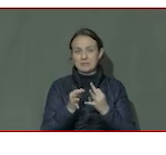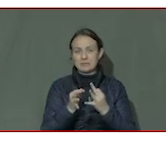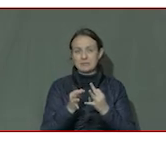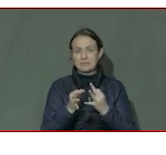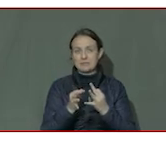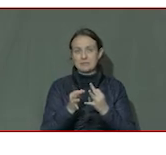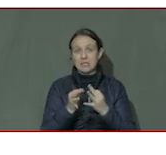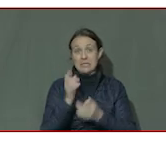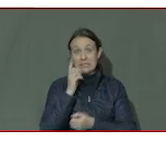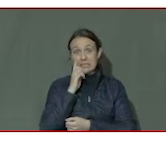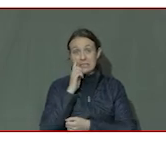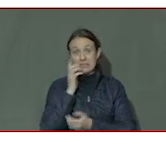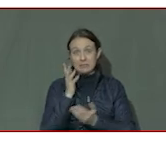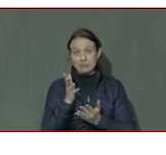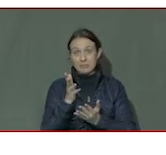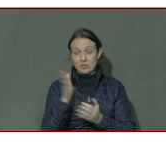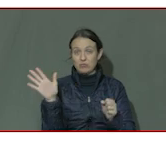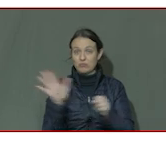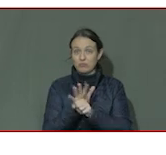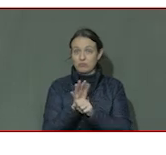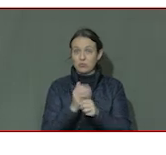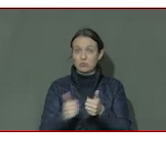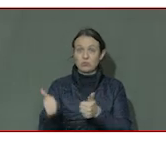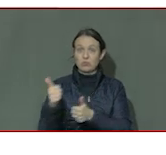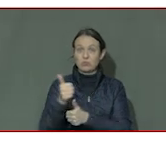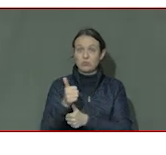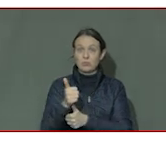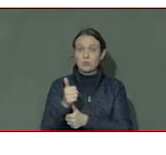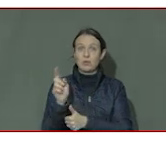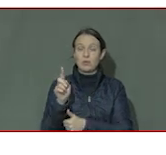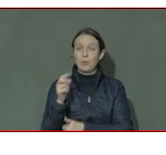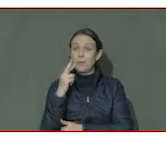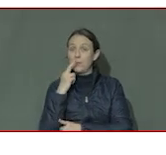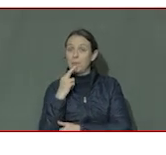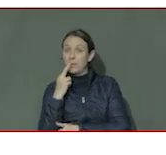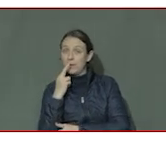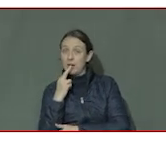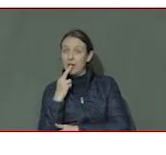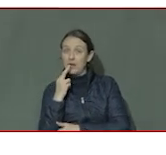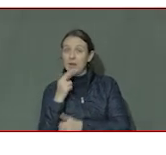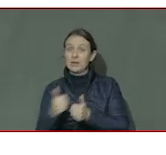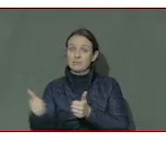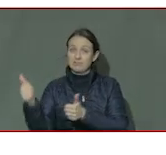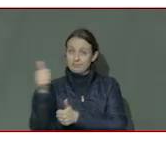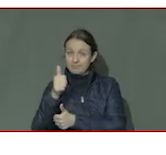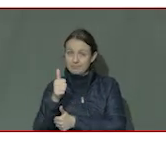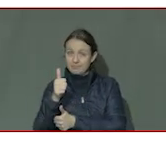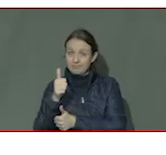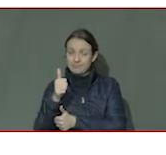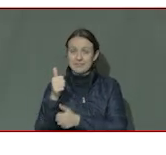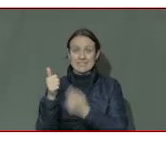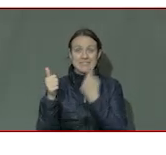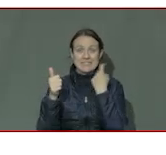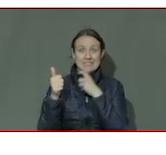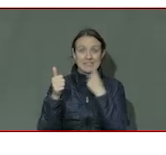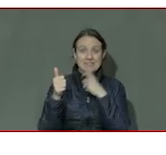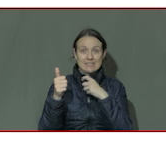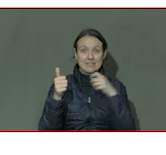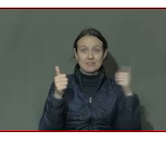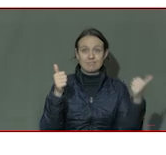see here, for complete dominance, red allele is dominant and white is